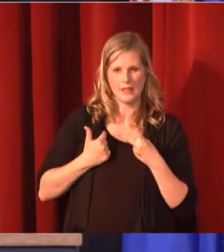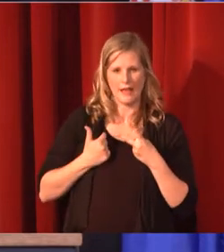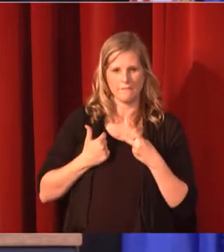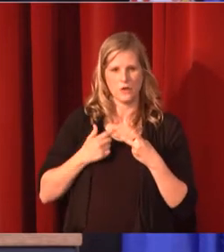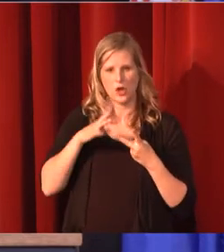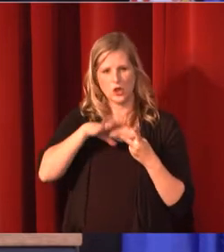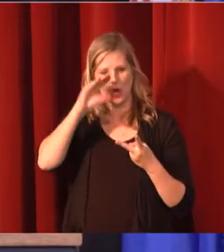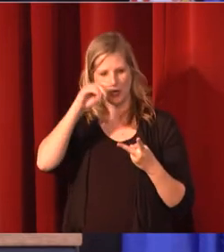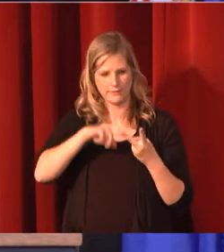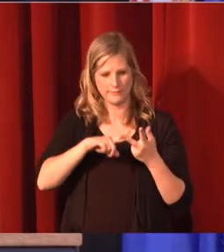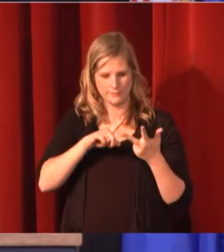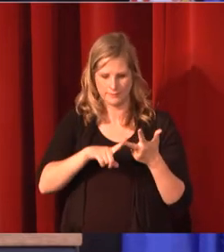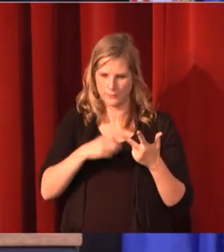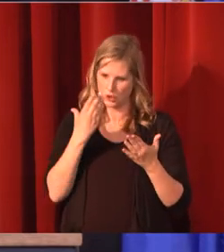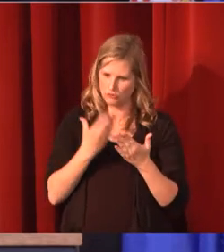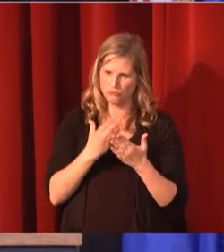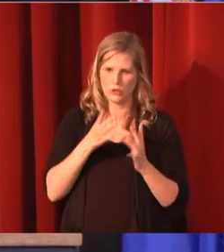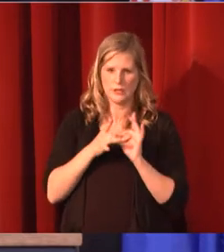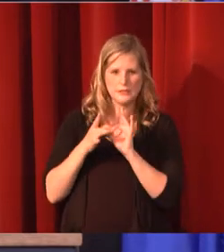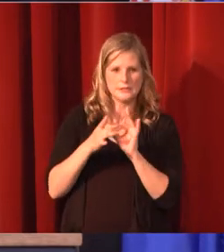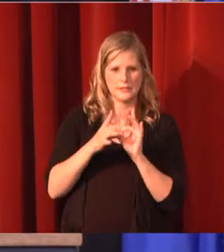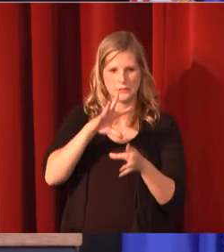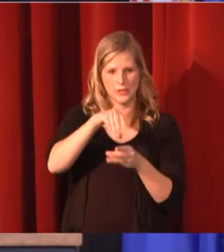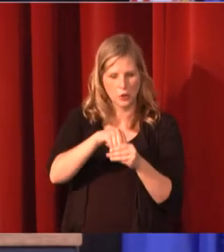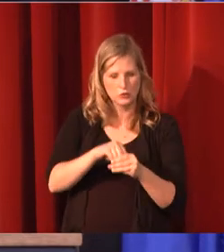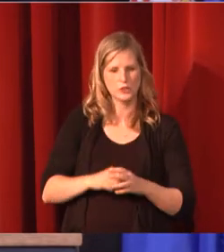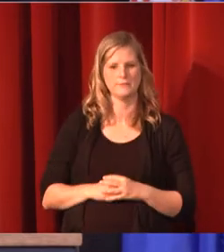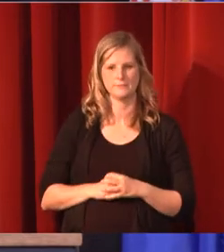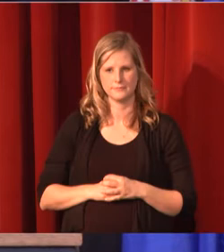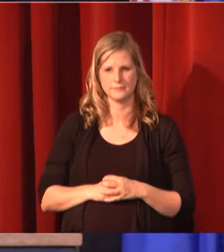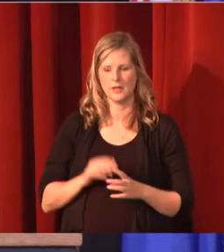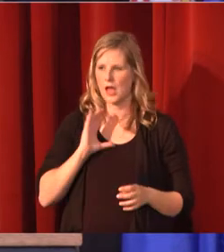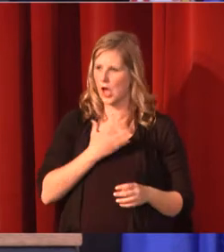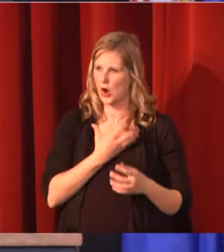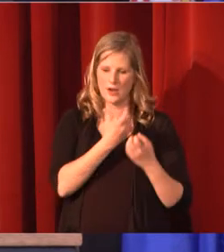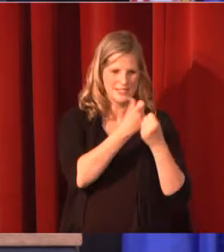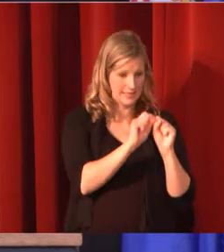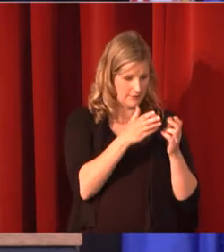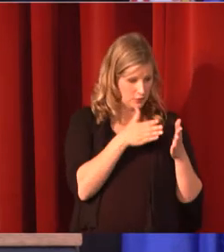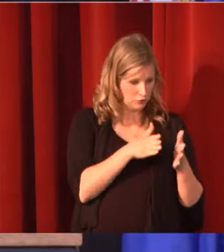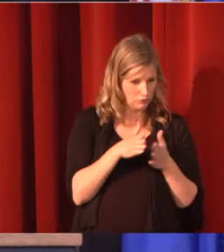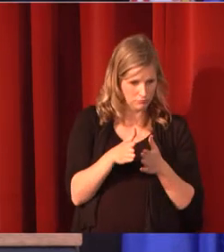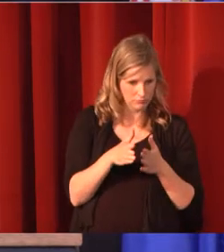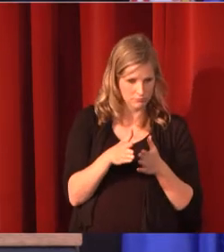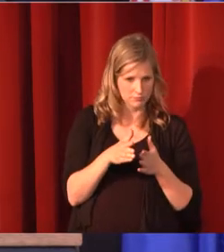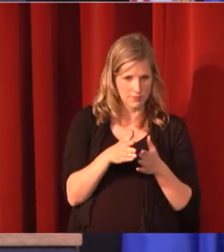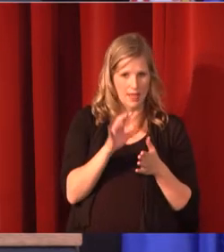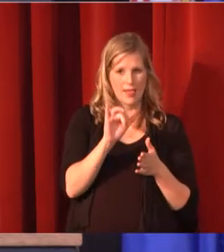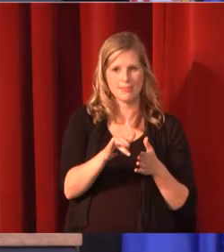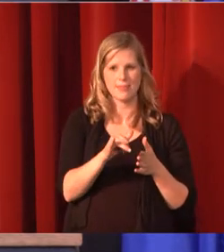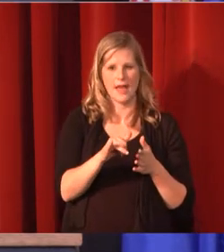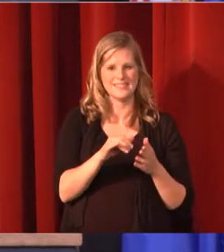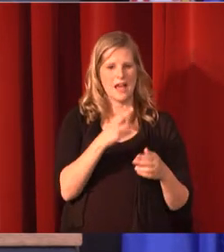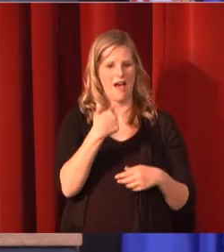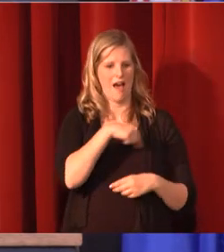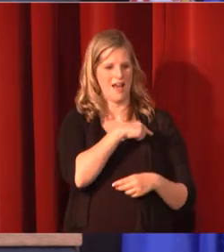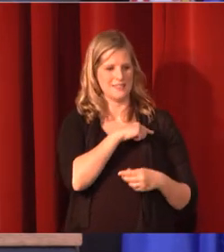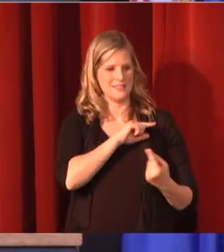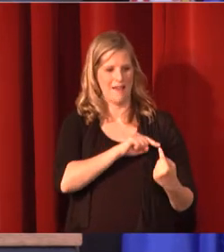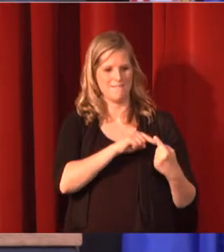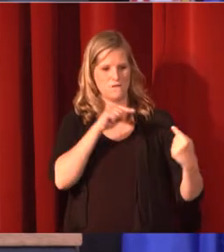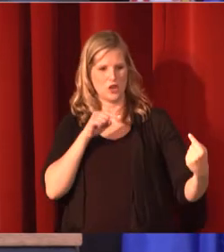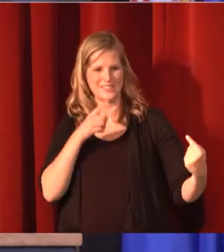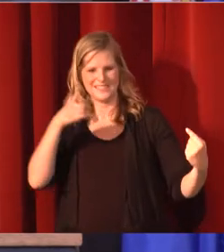justice and inclusion our public safety strategy rejects the us-versus-them approach